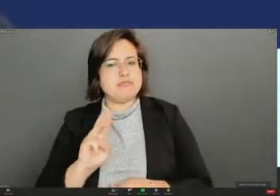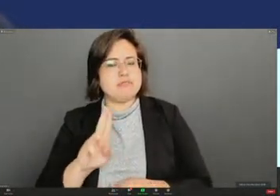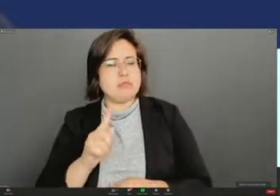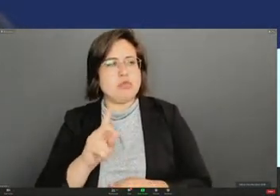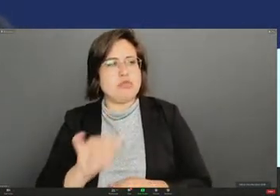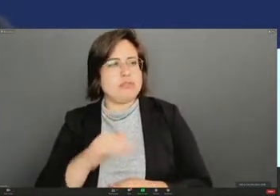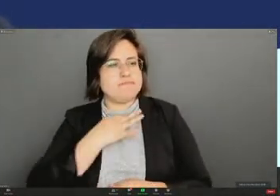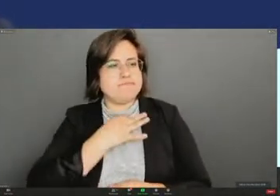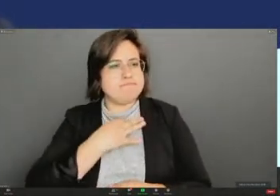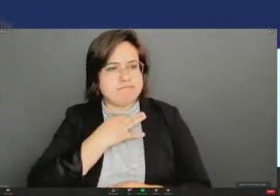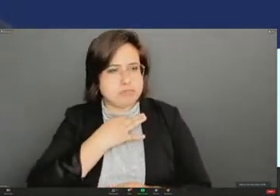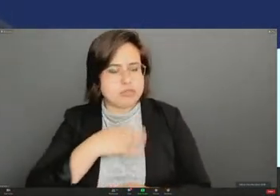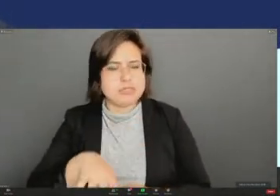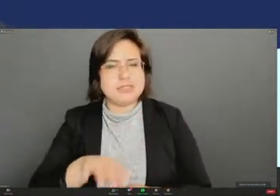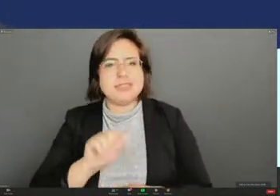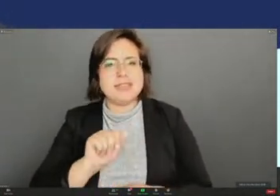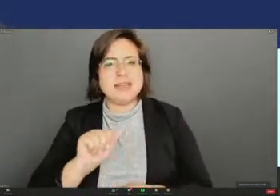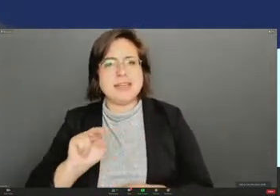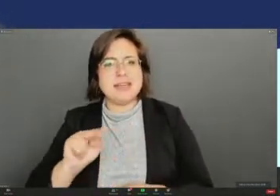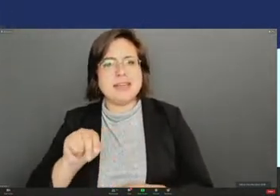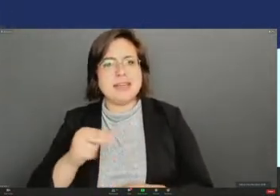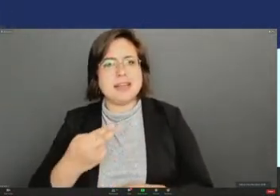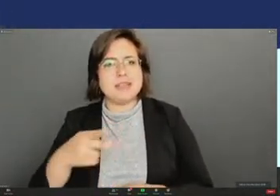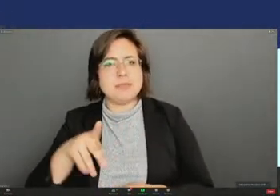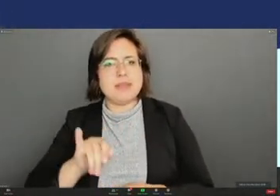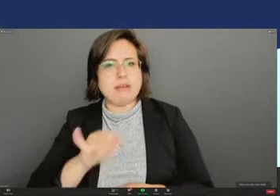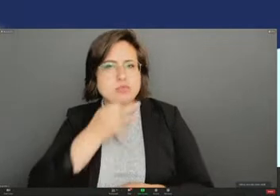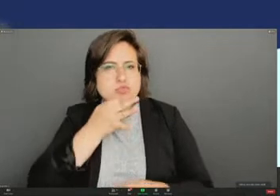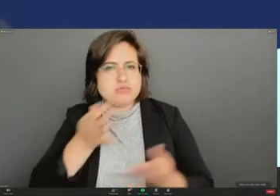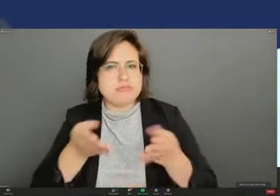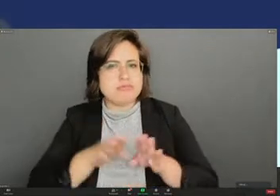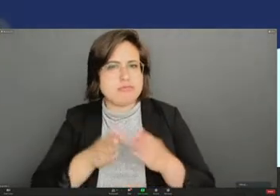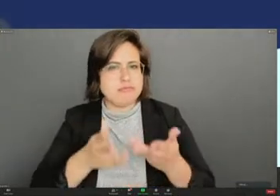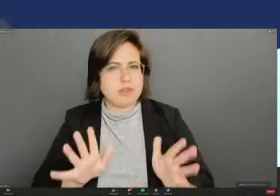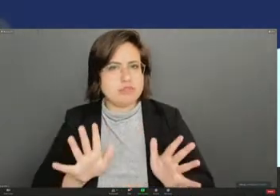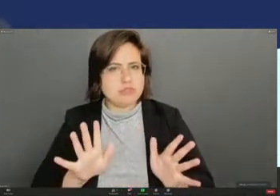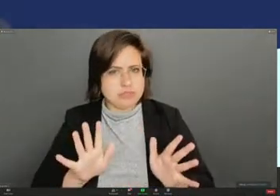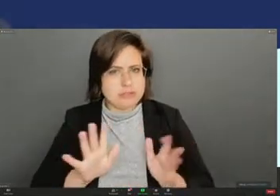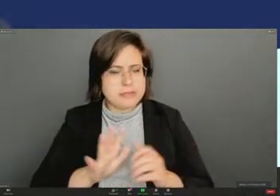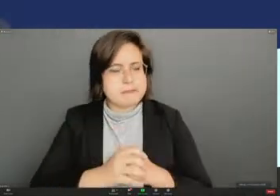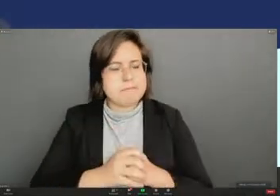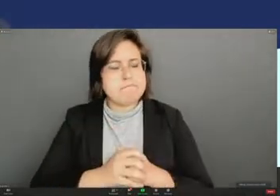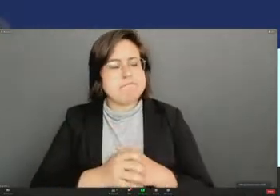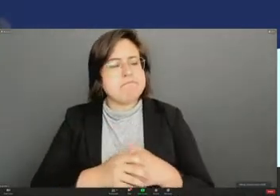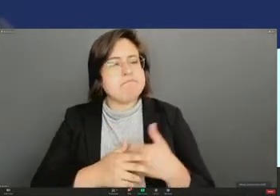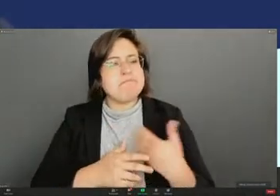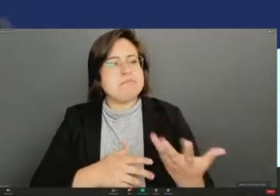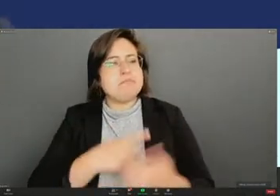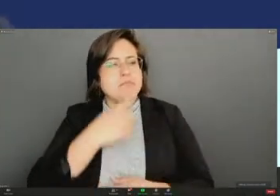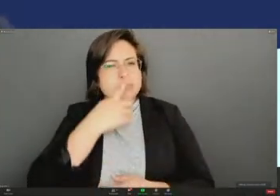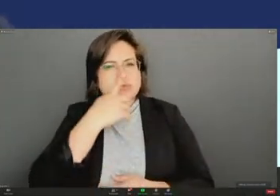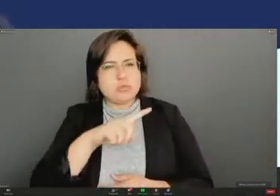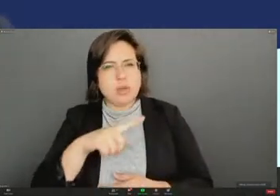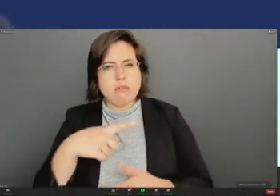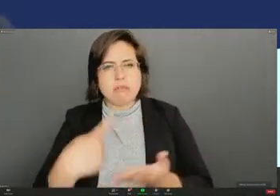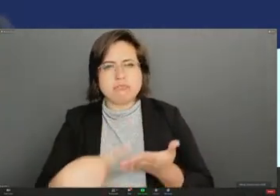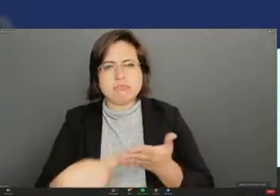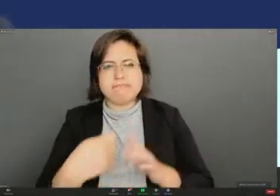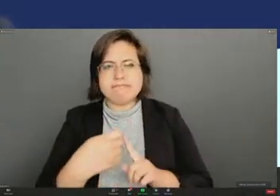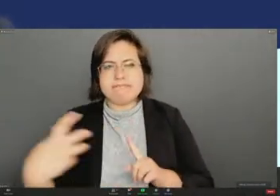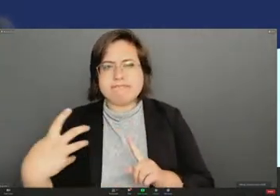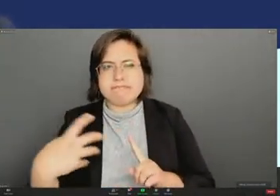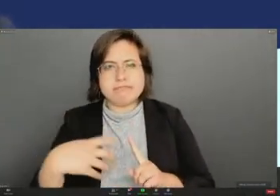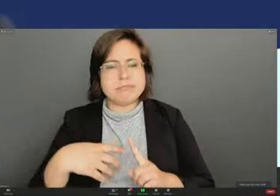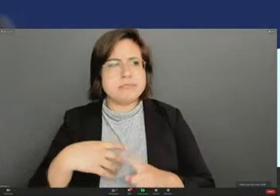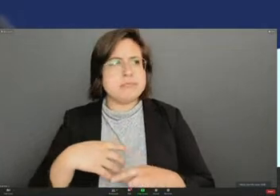bringing AANHPI Heritage Month to a close, if you'd be willing to talk to us just a little bit